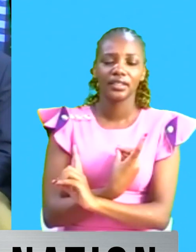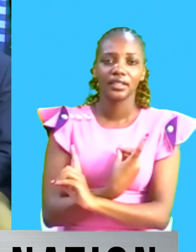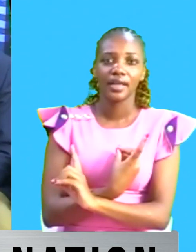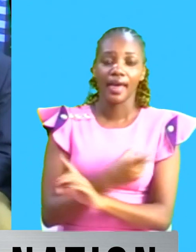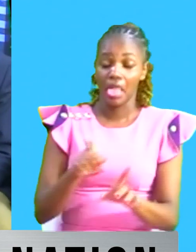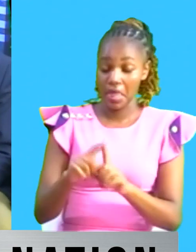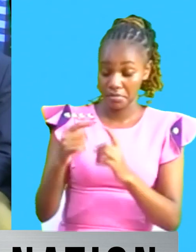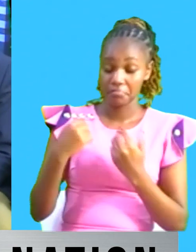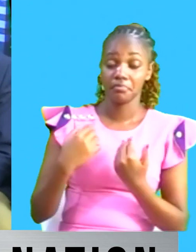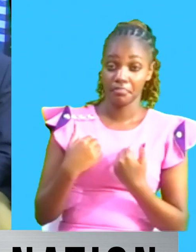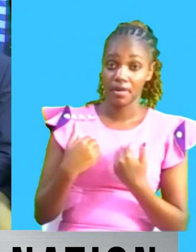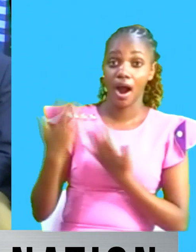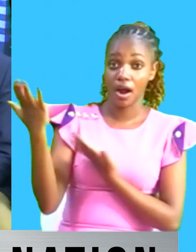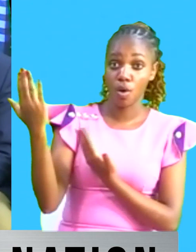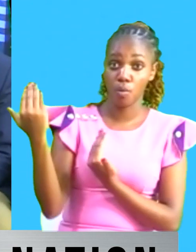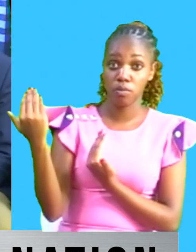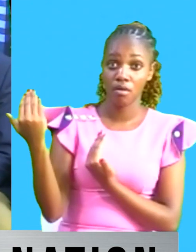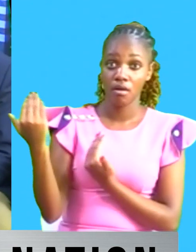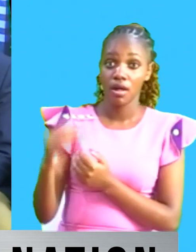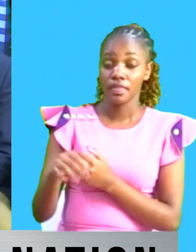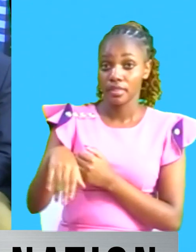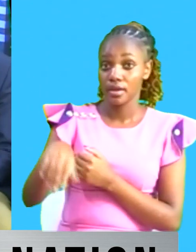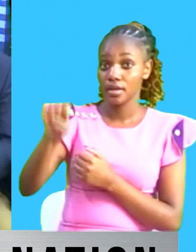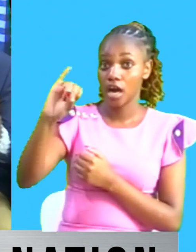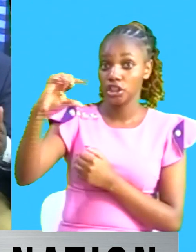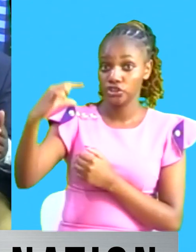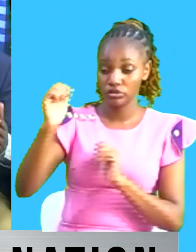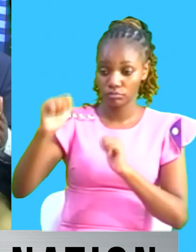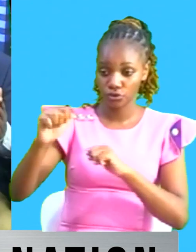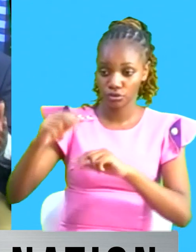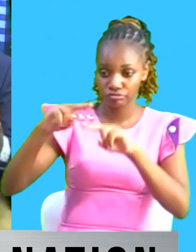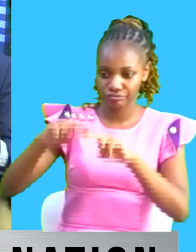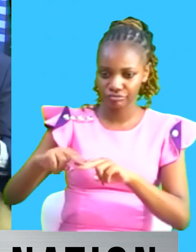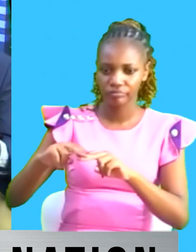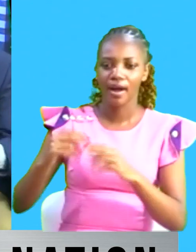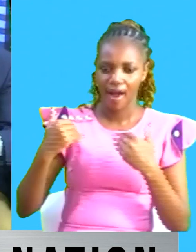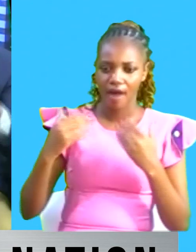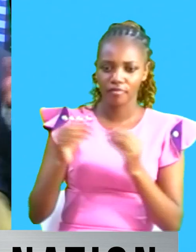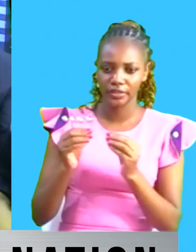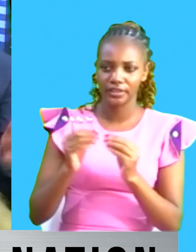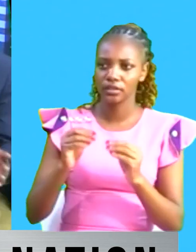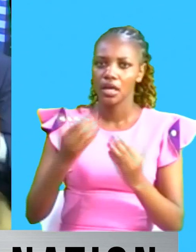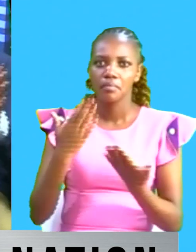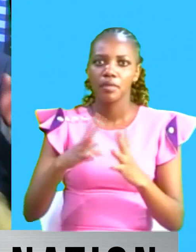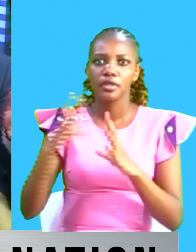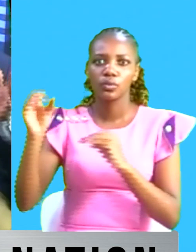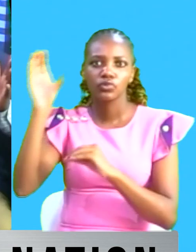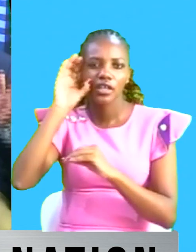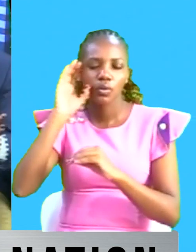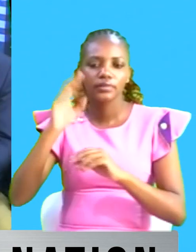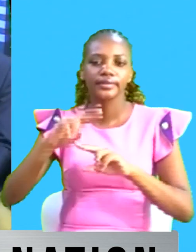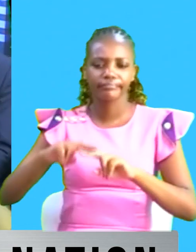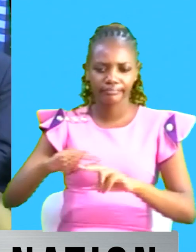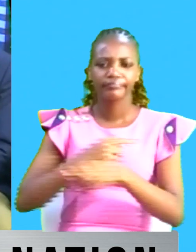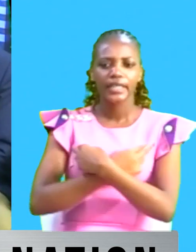I really hope that the IG sits down and takes some moments. He should go to the coast a bit and sit down and